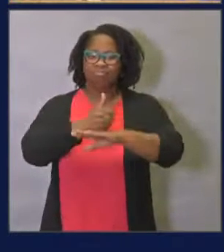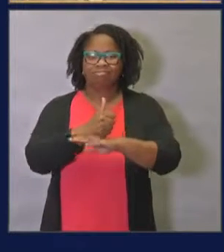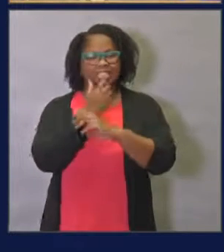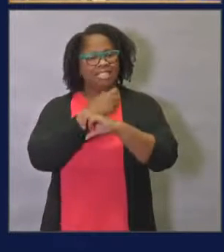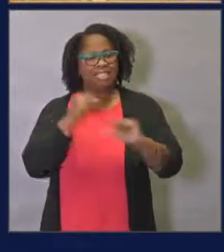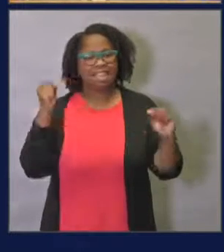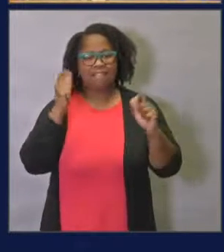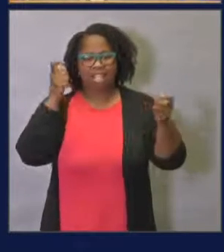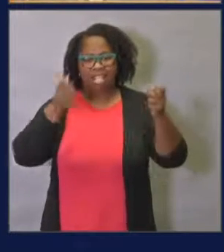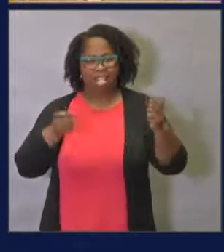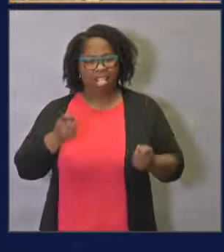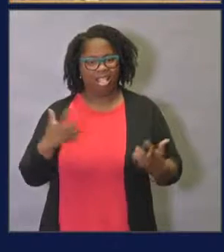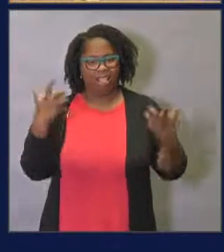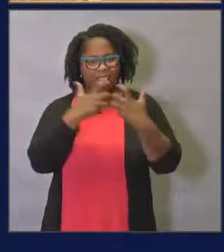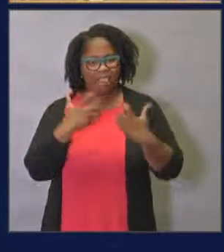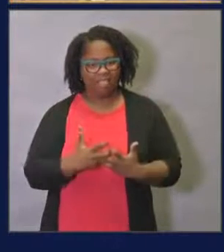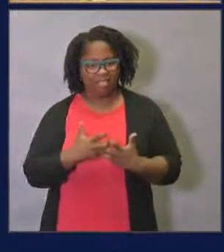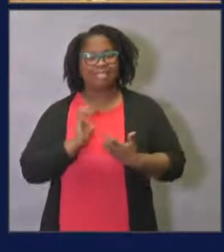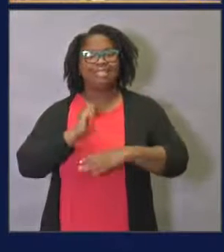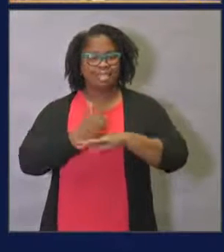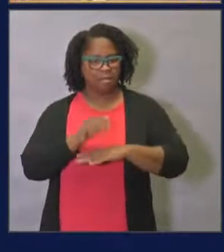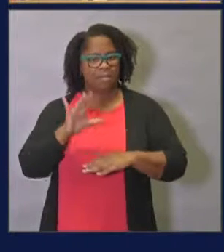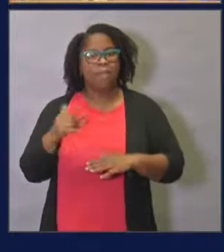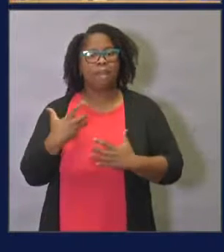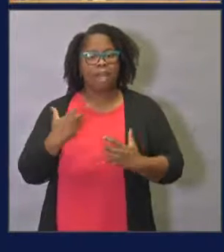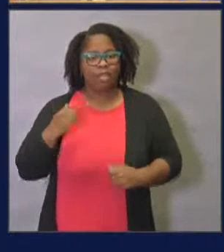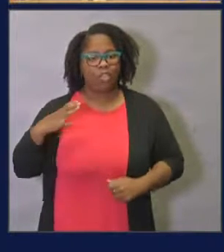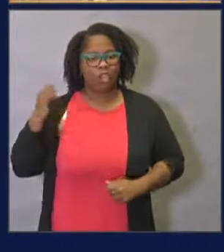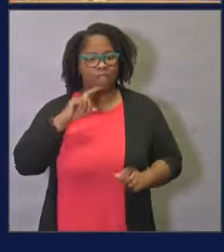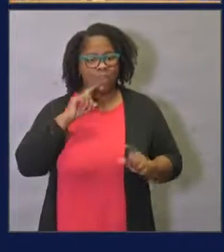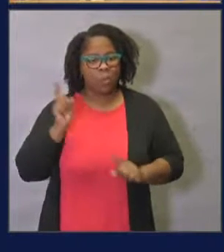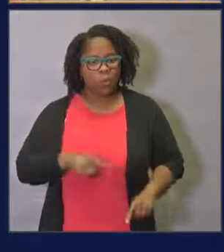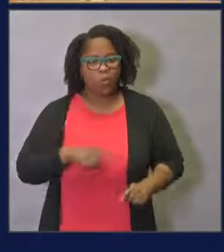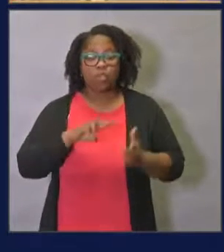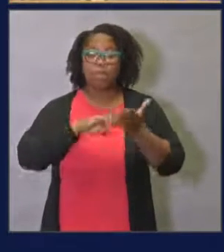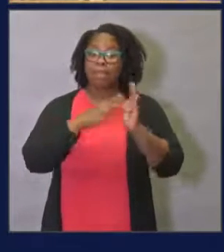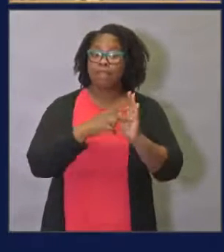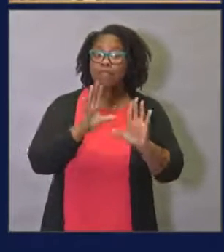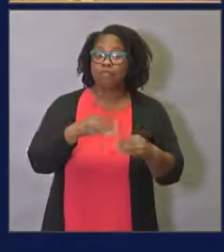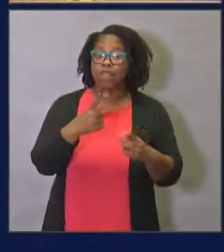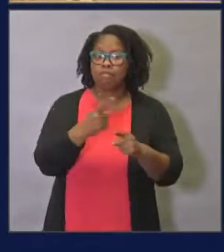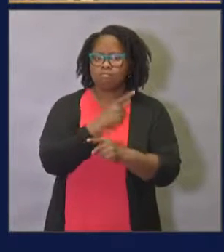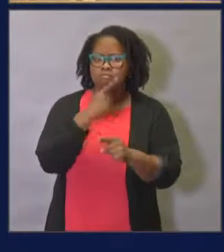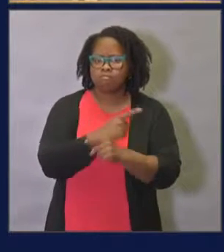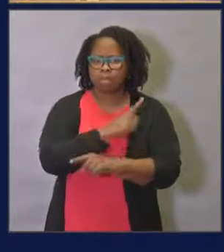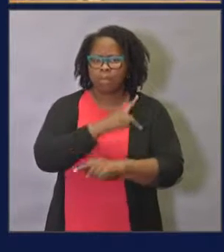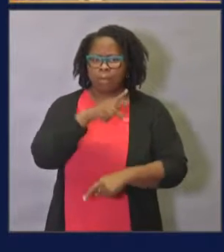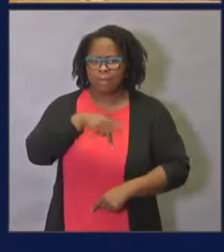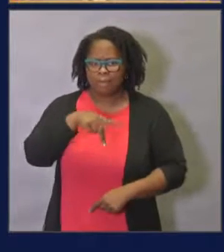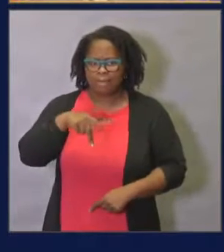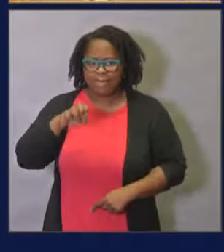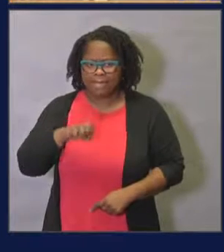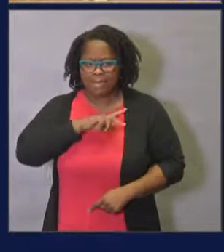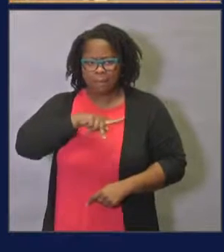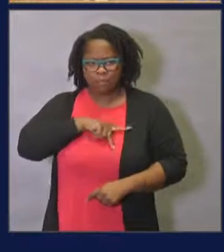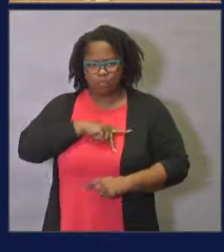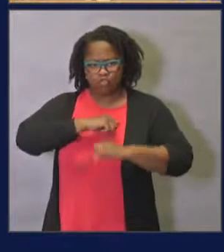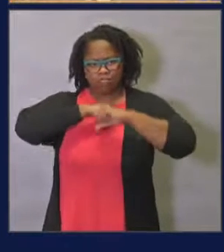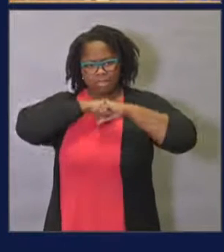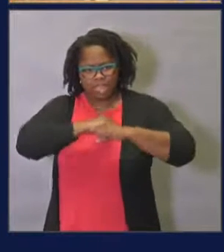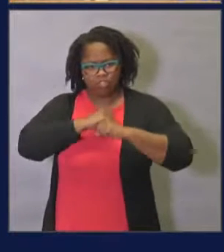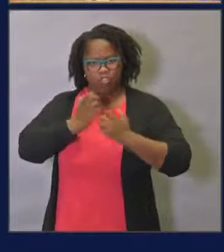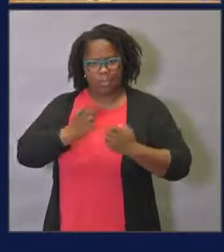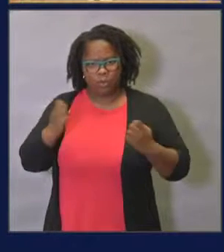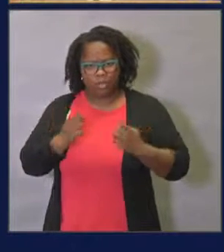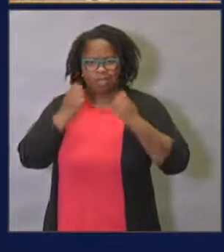required by the health officer order. This includes providing appropriate personal protection, equipment, and adhering